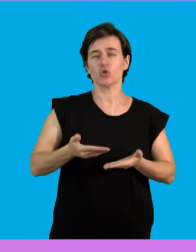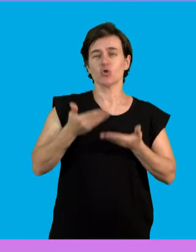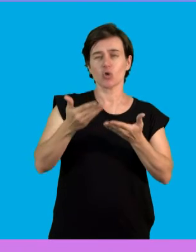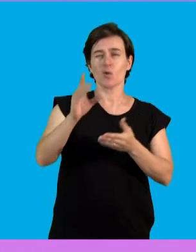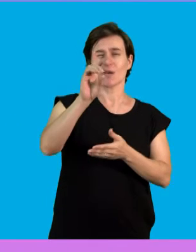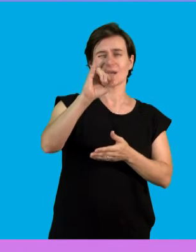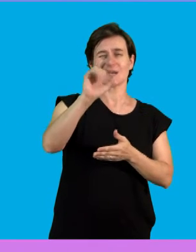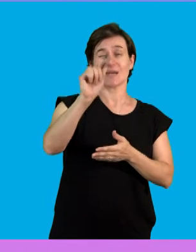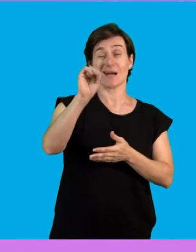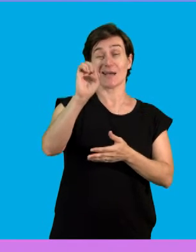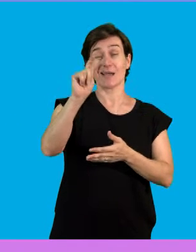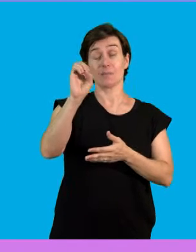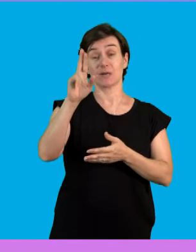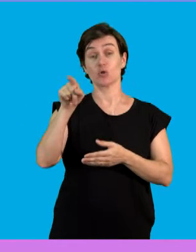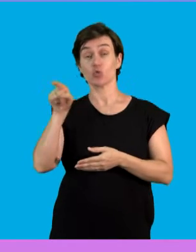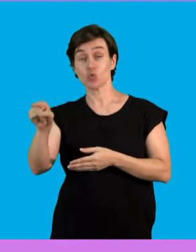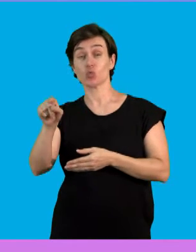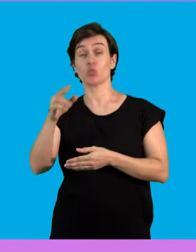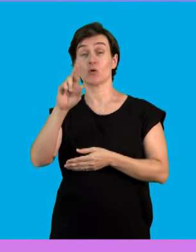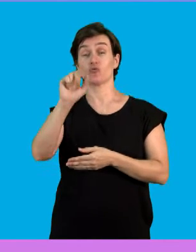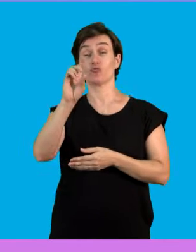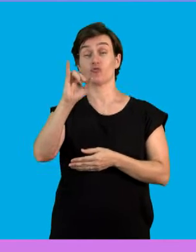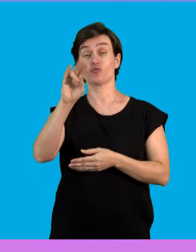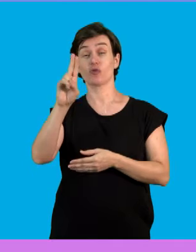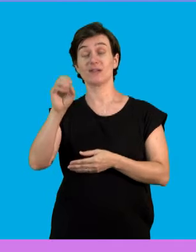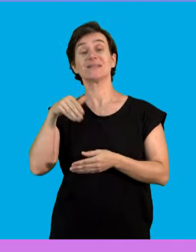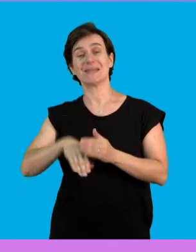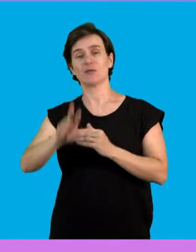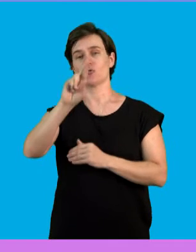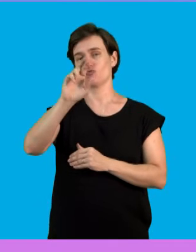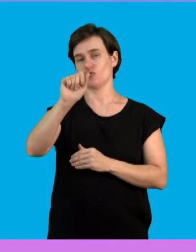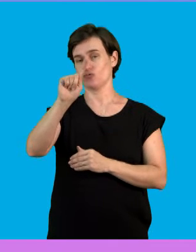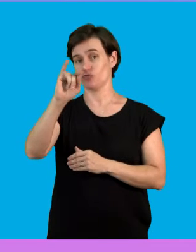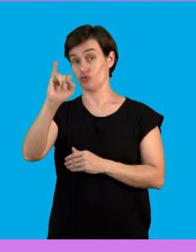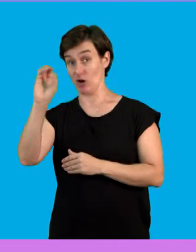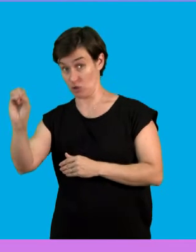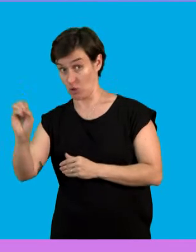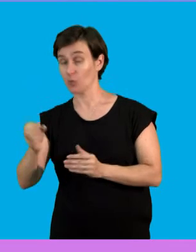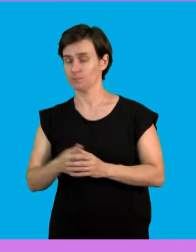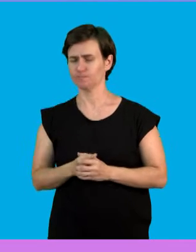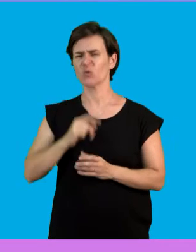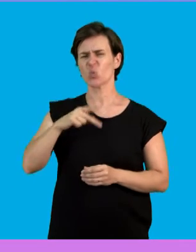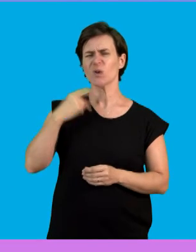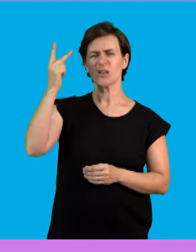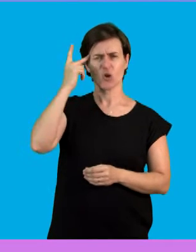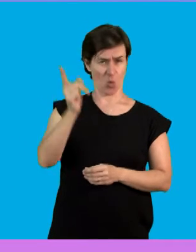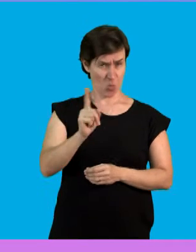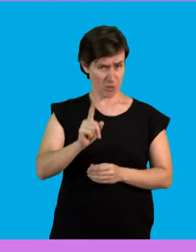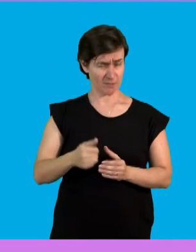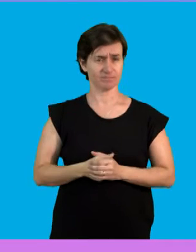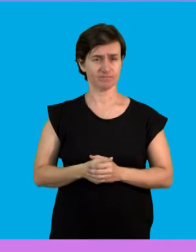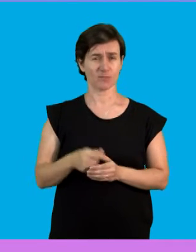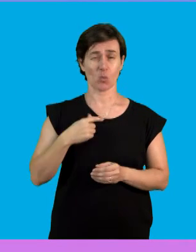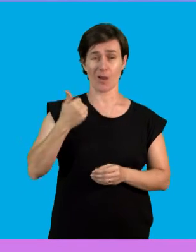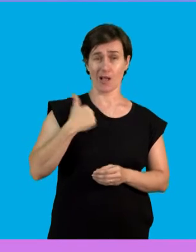the diameter to the radius in a unit ratio. So now we know we